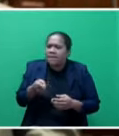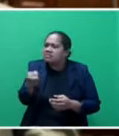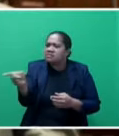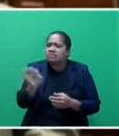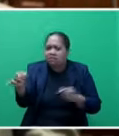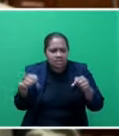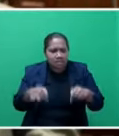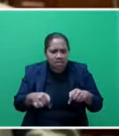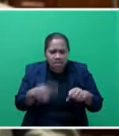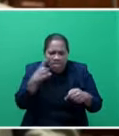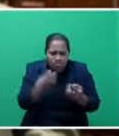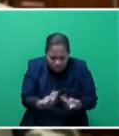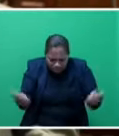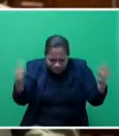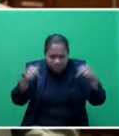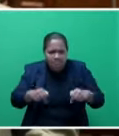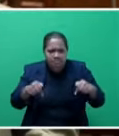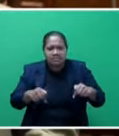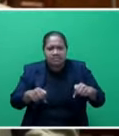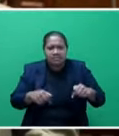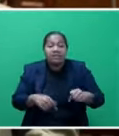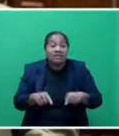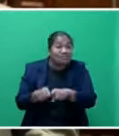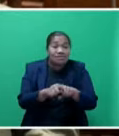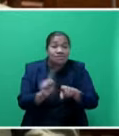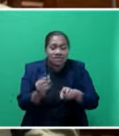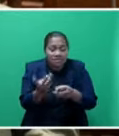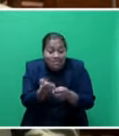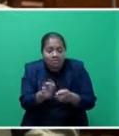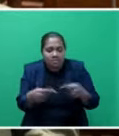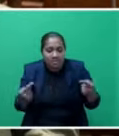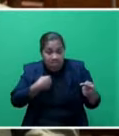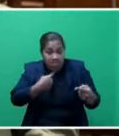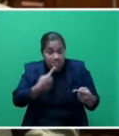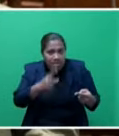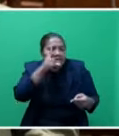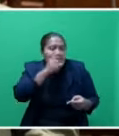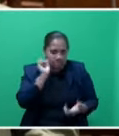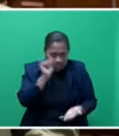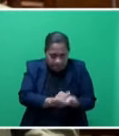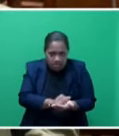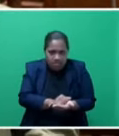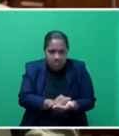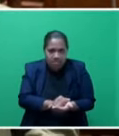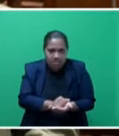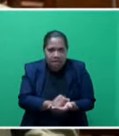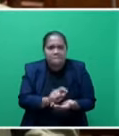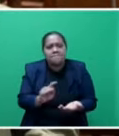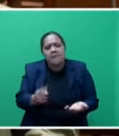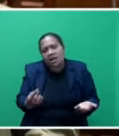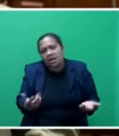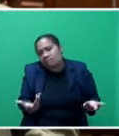trying to resolve all these here, which means that some of the things that I say can be correct, but we'll